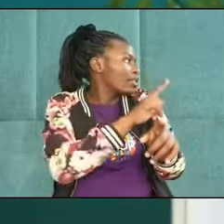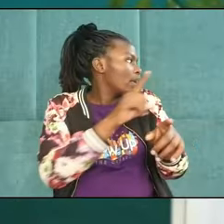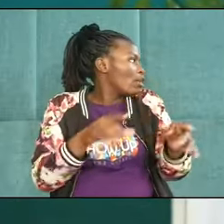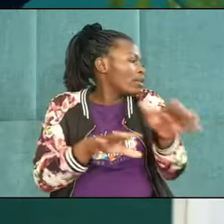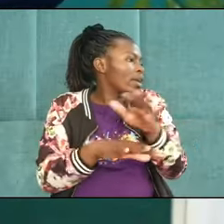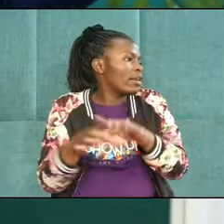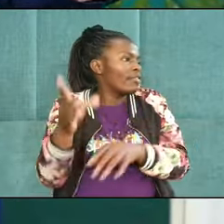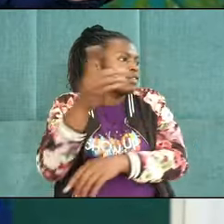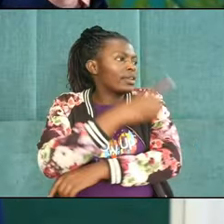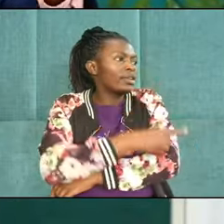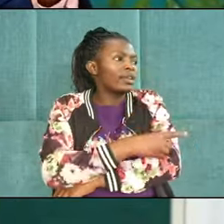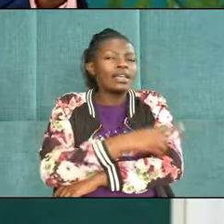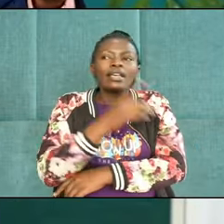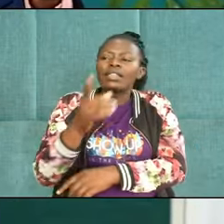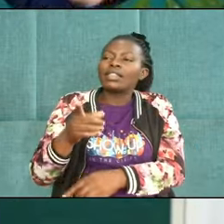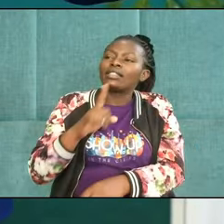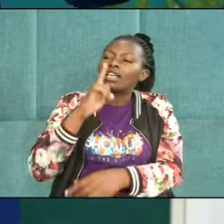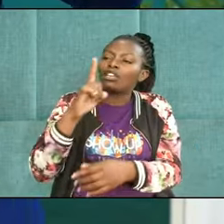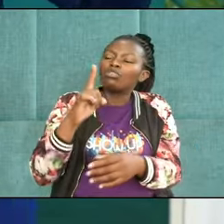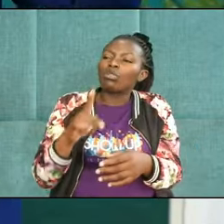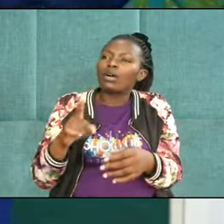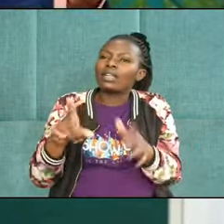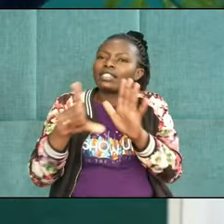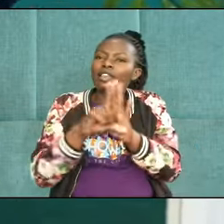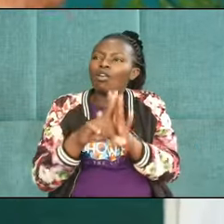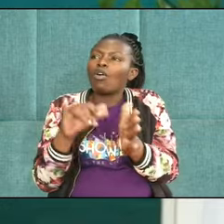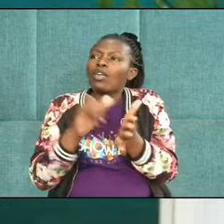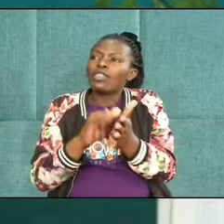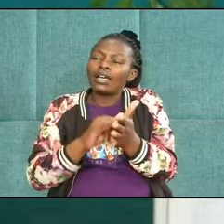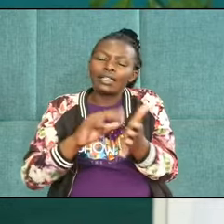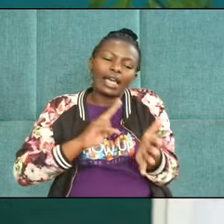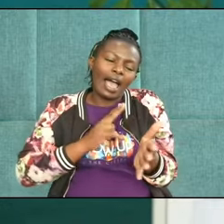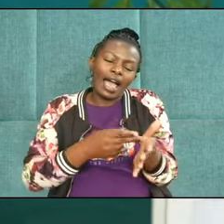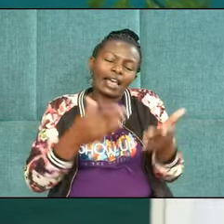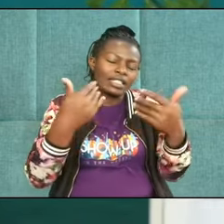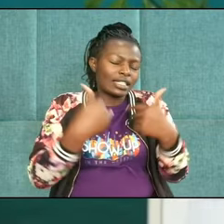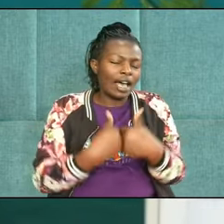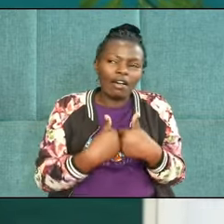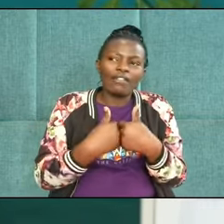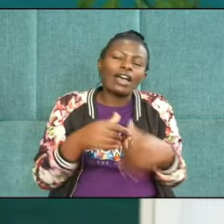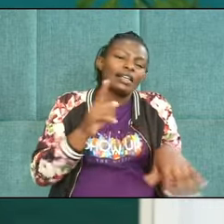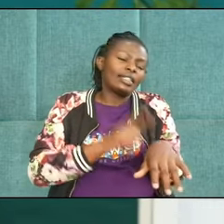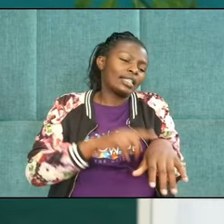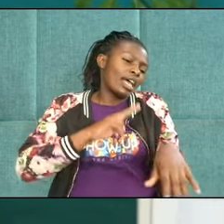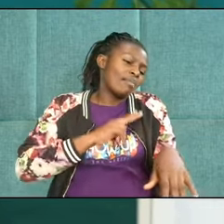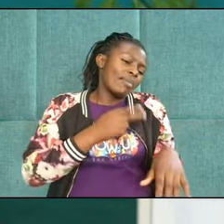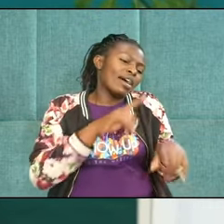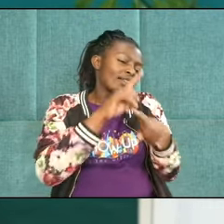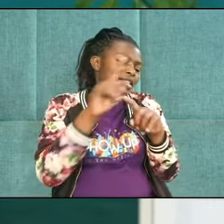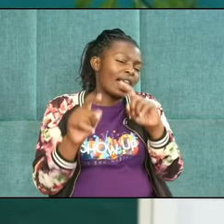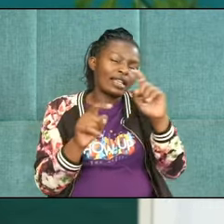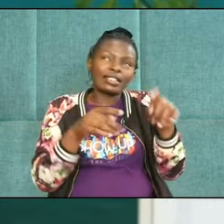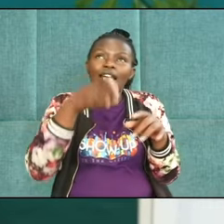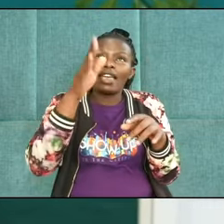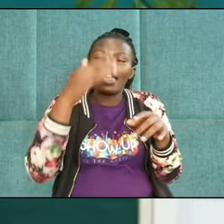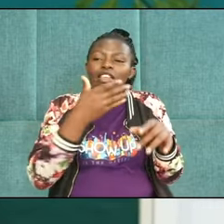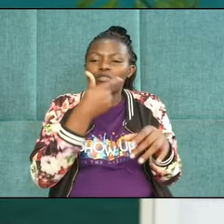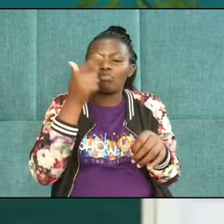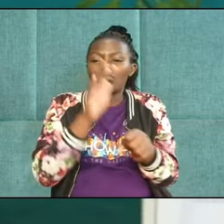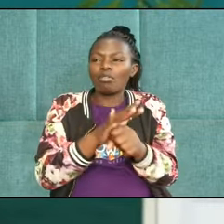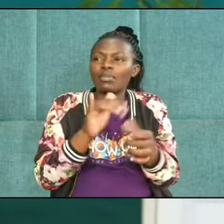That's the insurance policy that we have from God. That's the assurance that we have when we ask. He has promised that he will